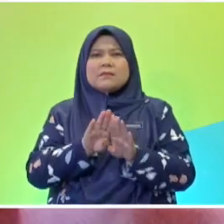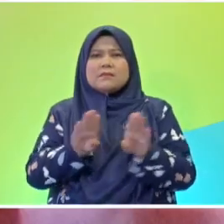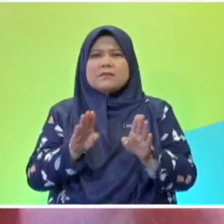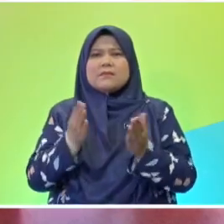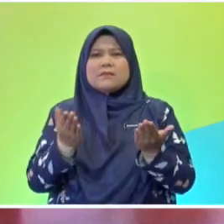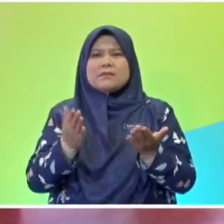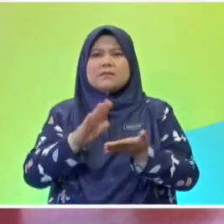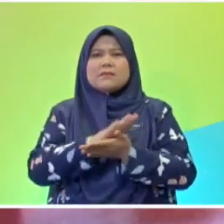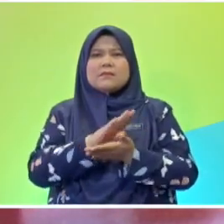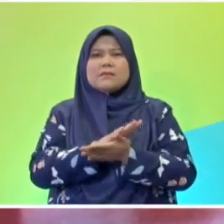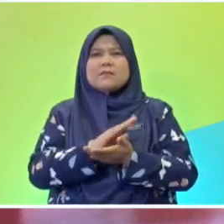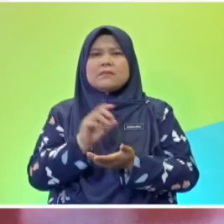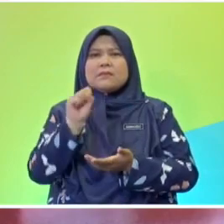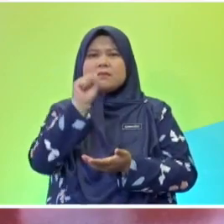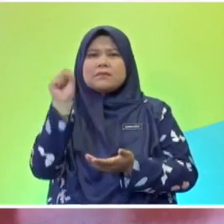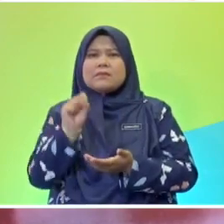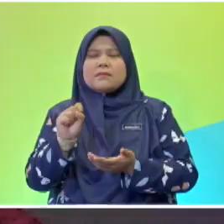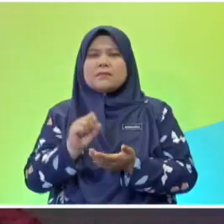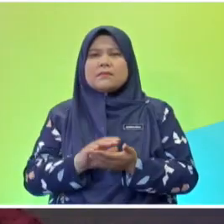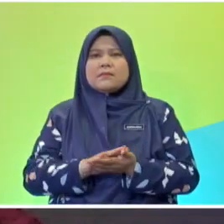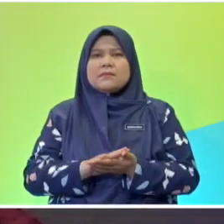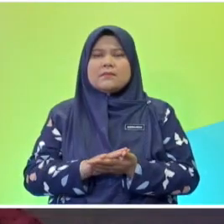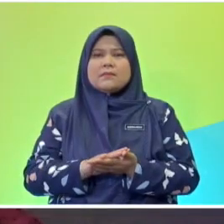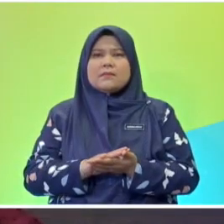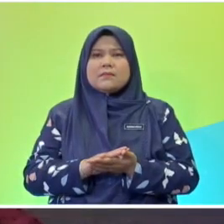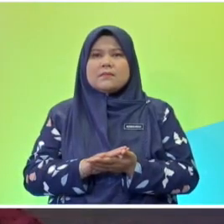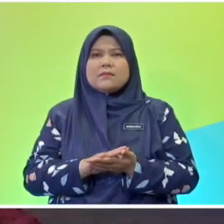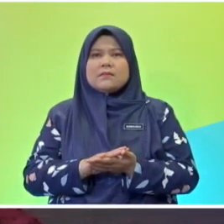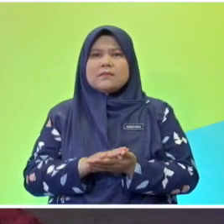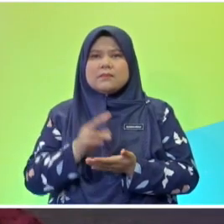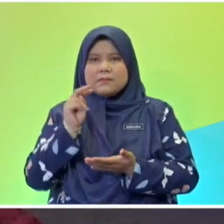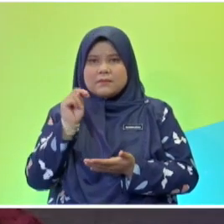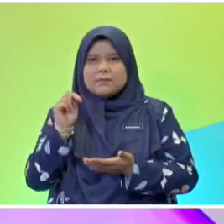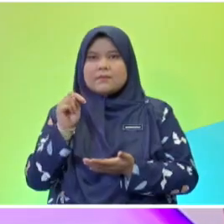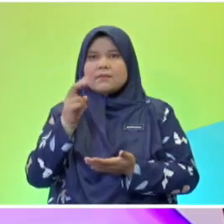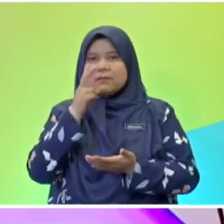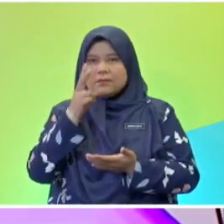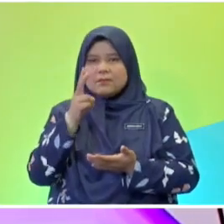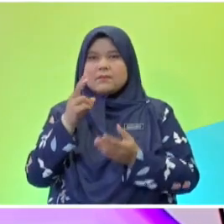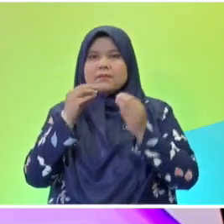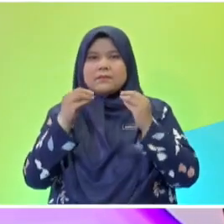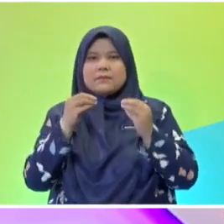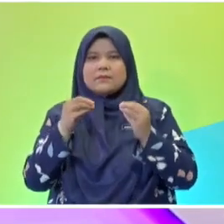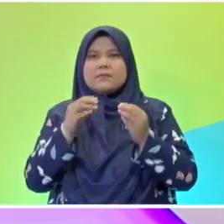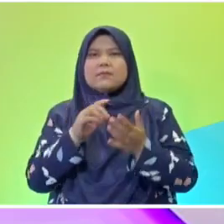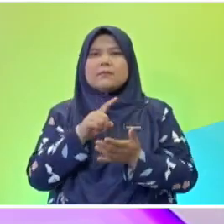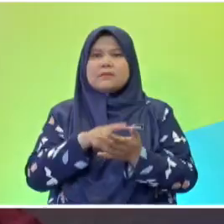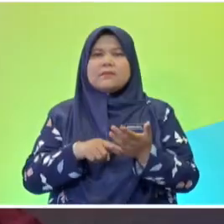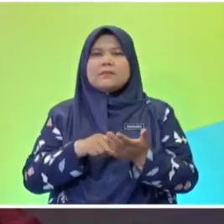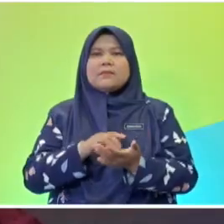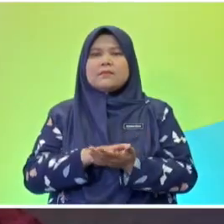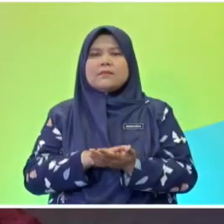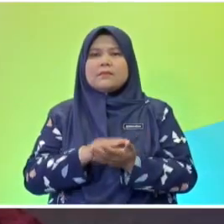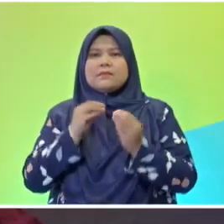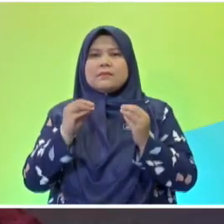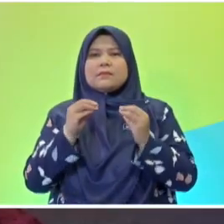12-1 and 12-2 between these two question papers. Okay, we are going to look at 12-1 and 12-2 shortly after this.